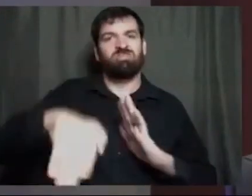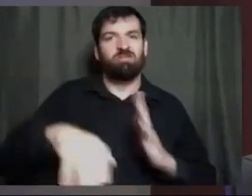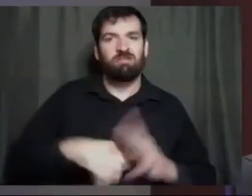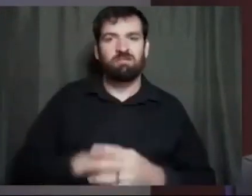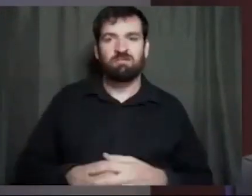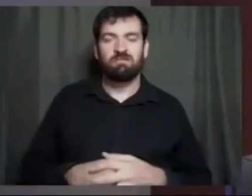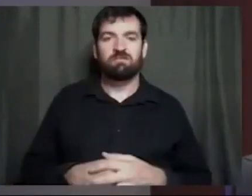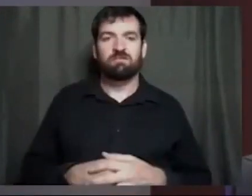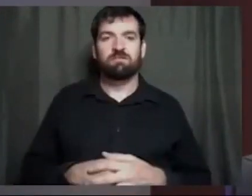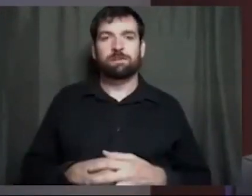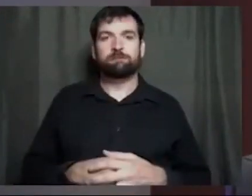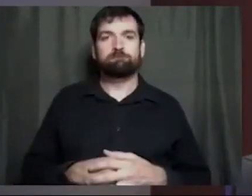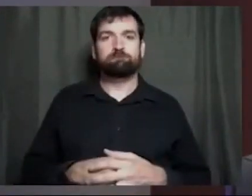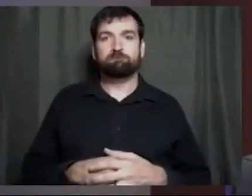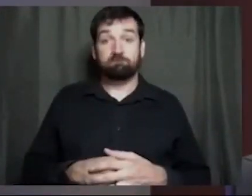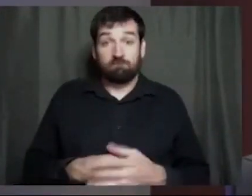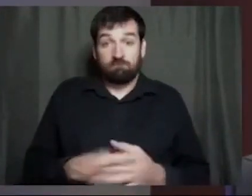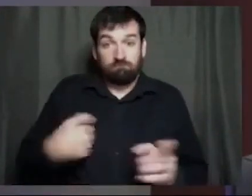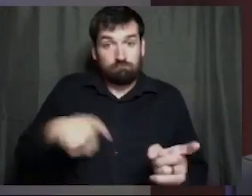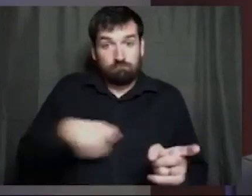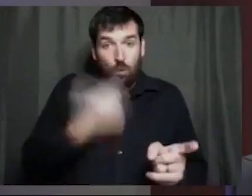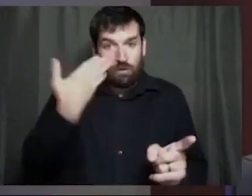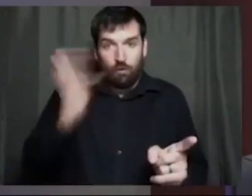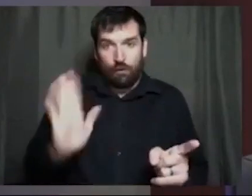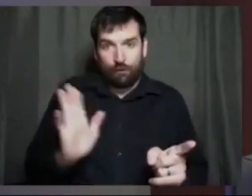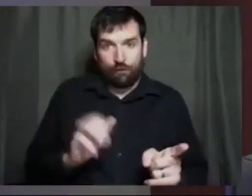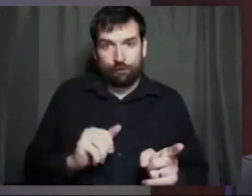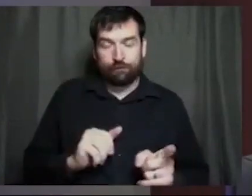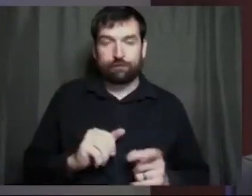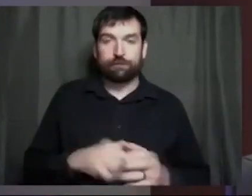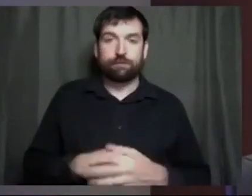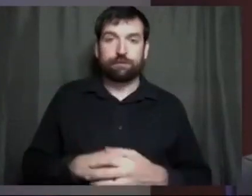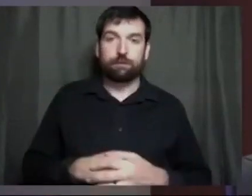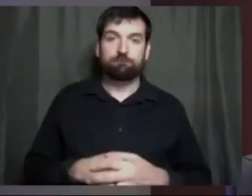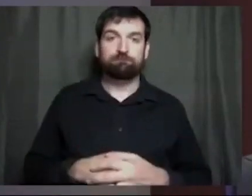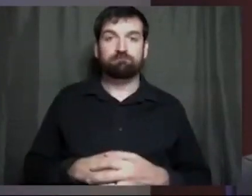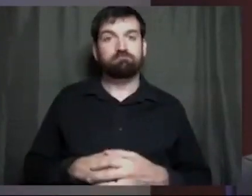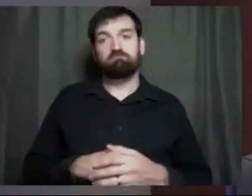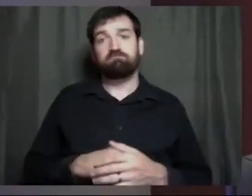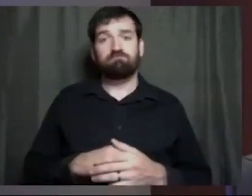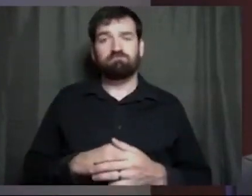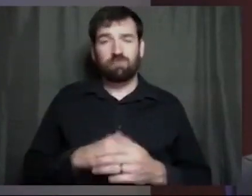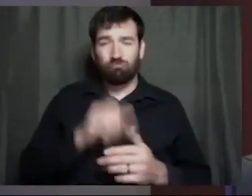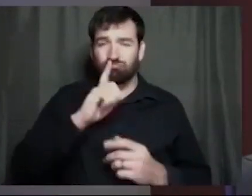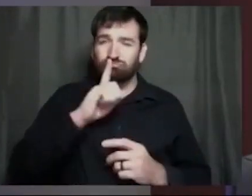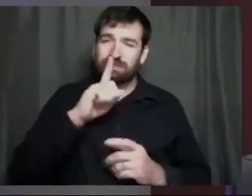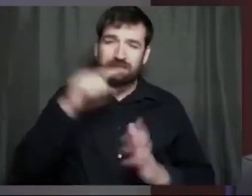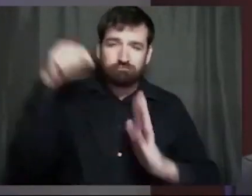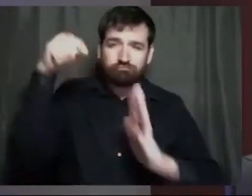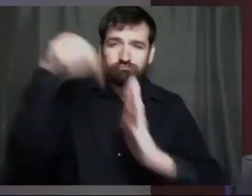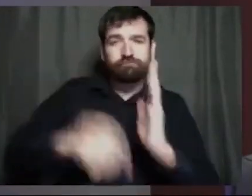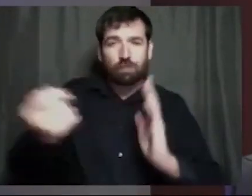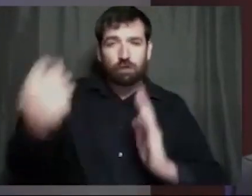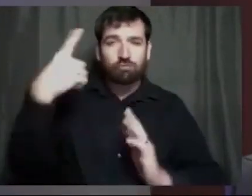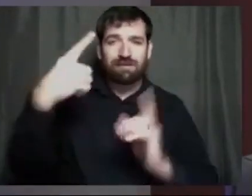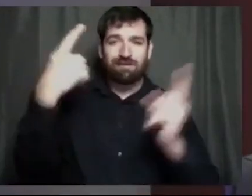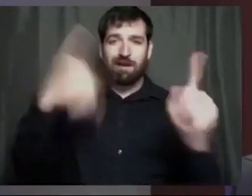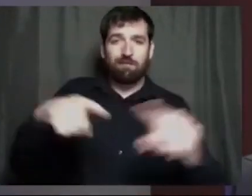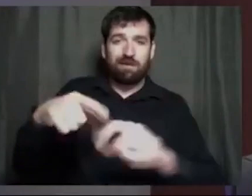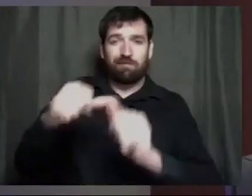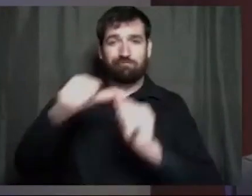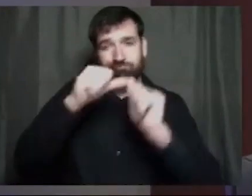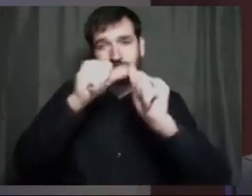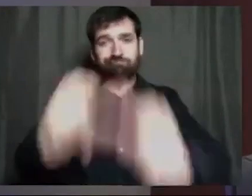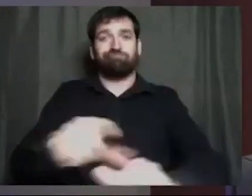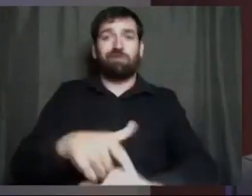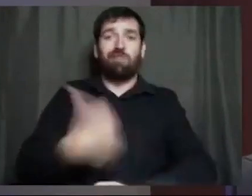we don't know. We don't fully have an understanding of all of the long-term COVID effects that can happen. And so